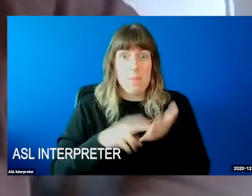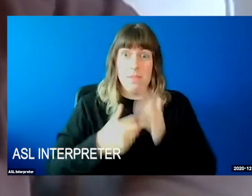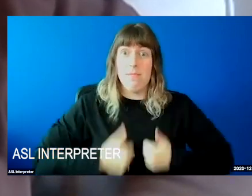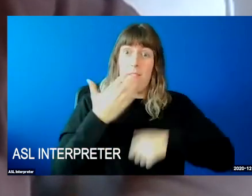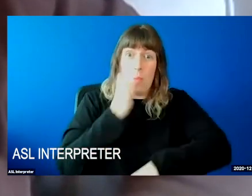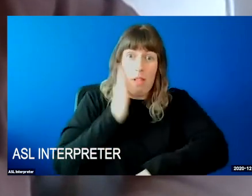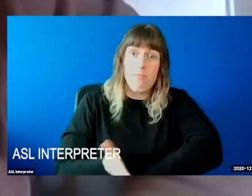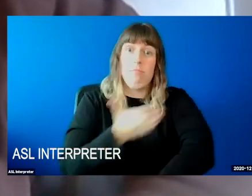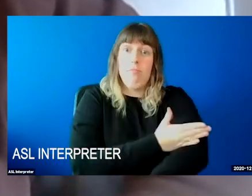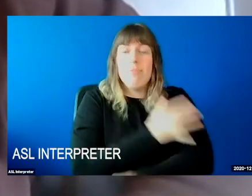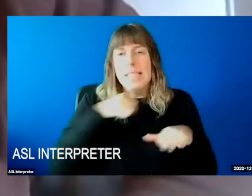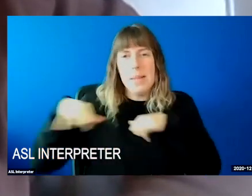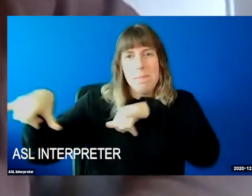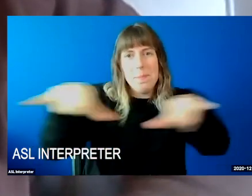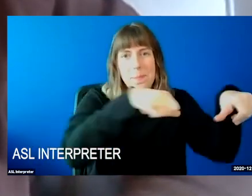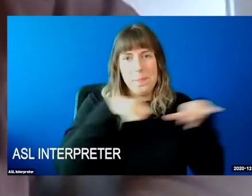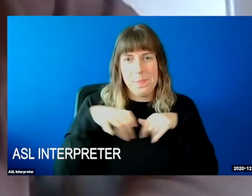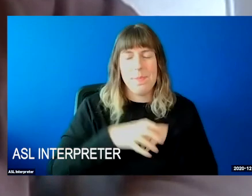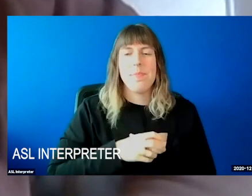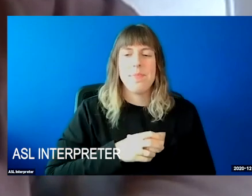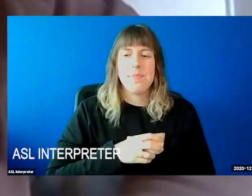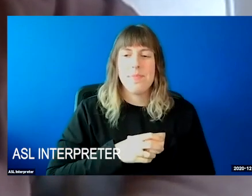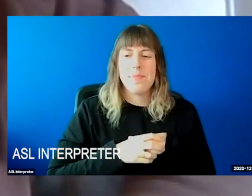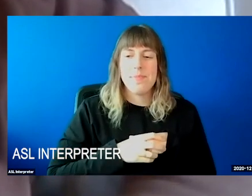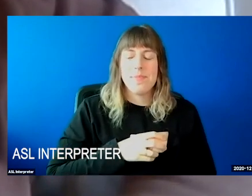ones in order to improve quality of life.